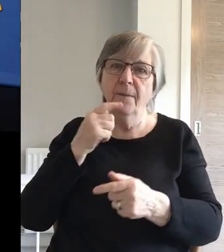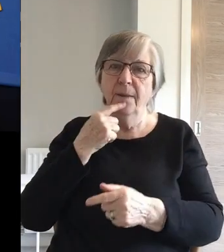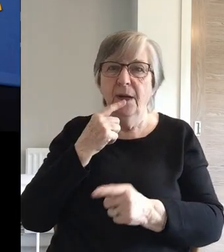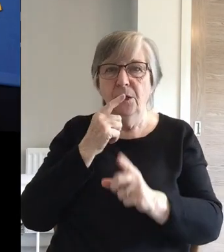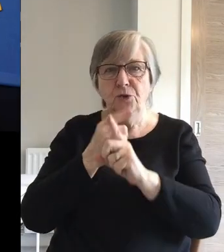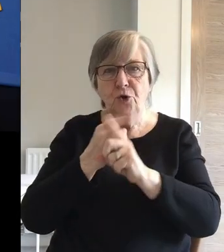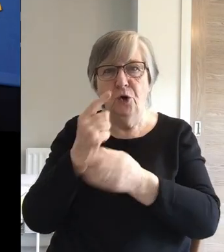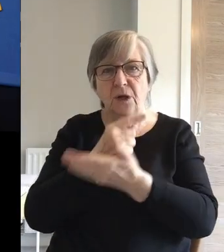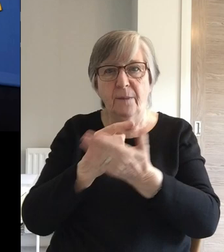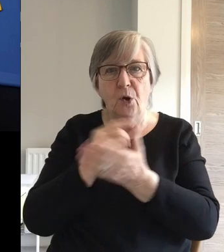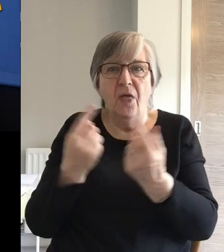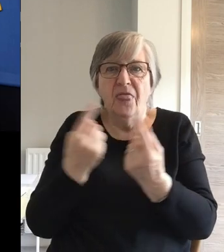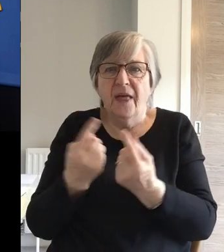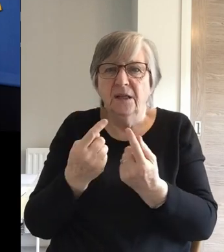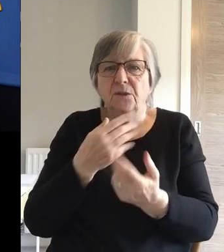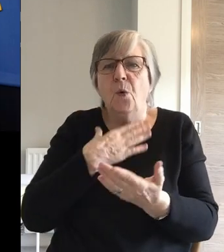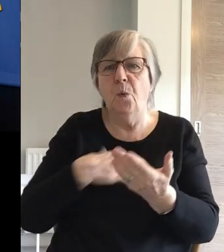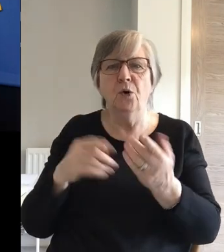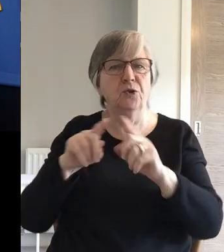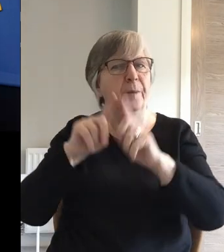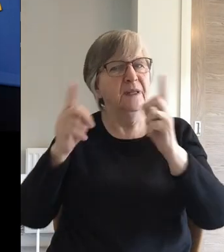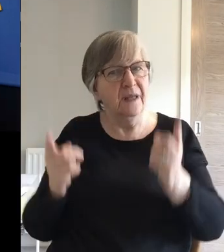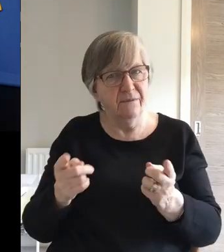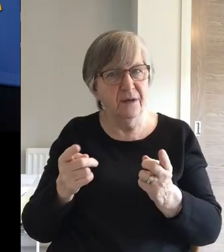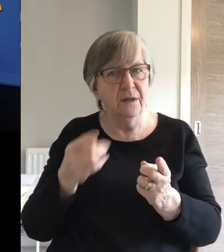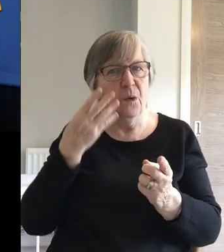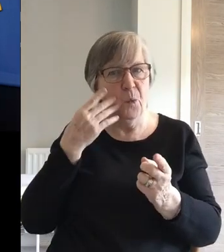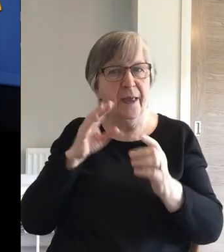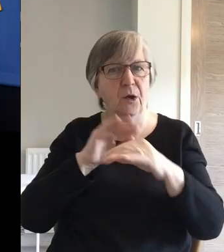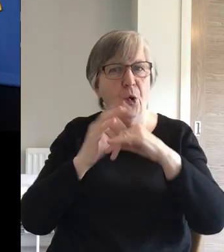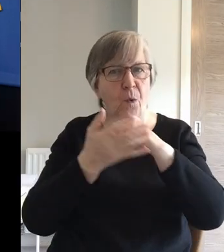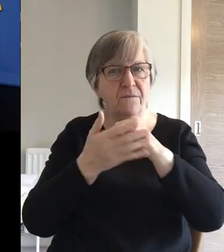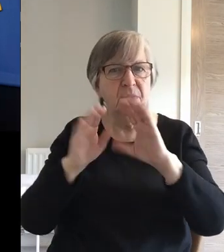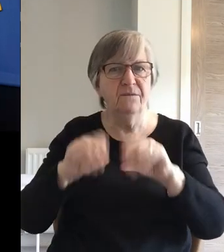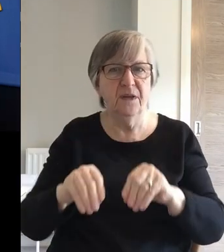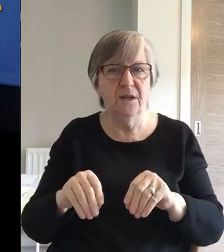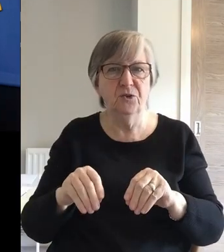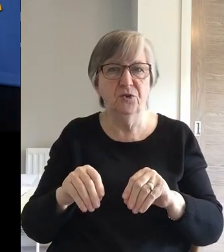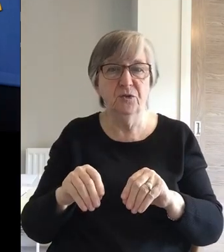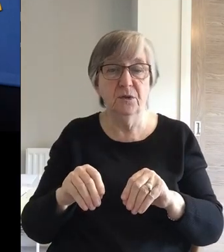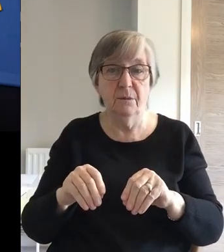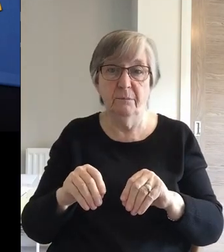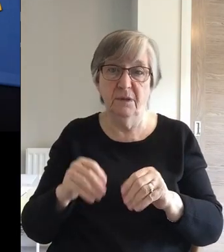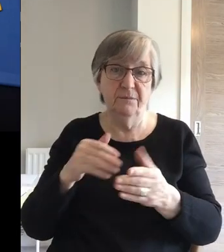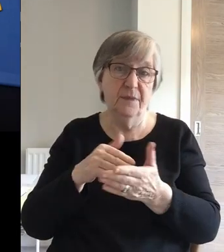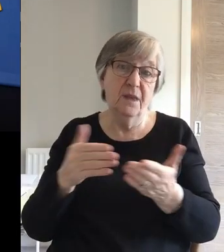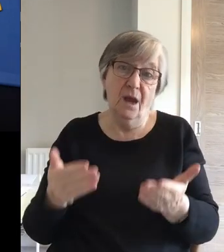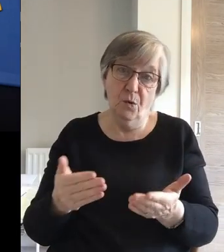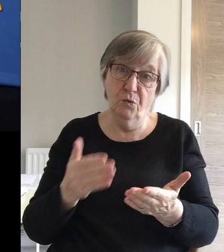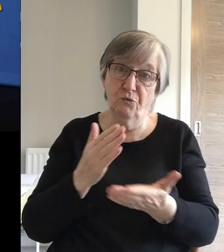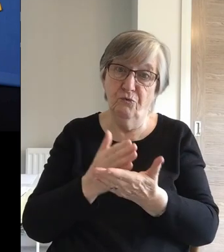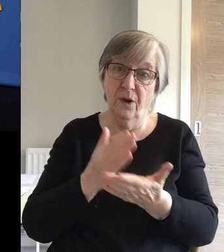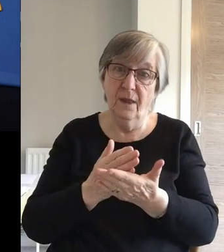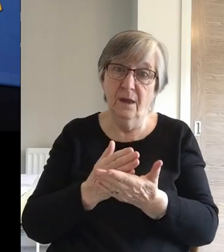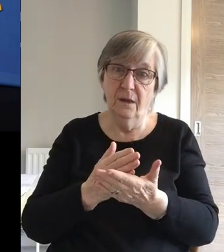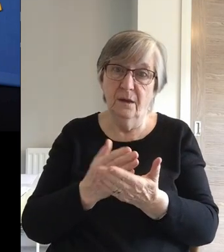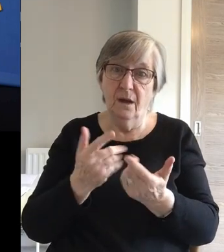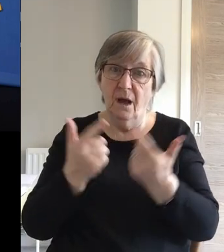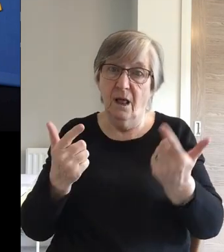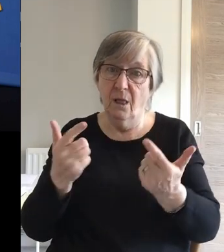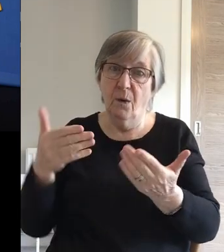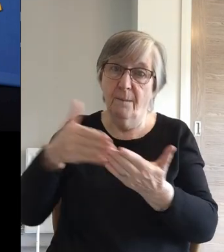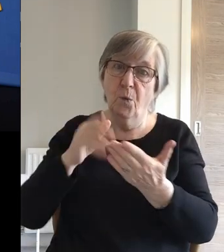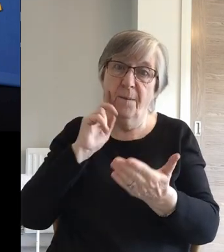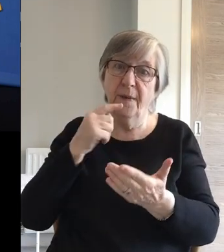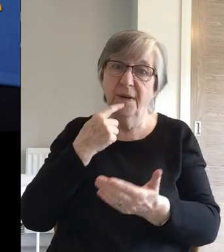how things they wanted to be different after all this. But increasingly, the talk is